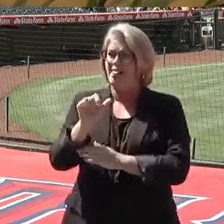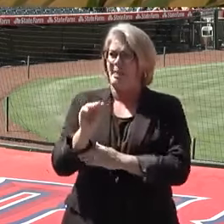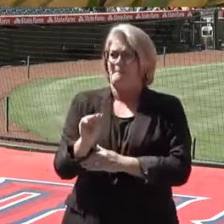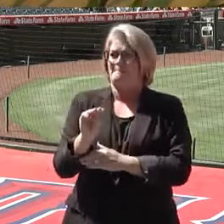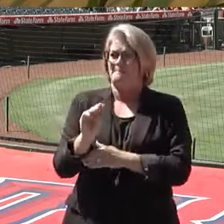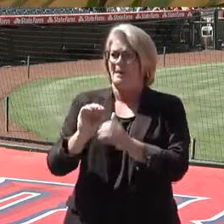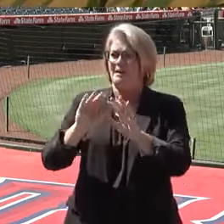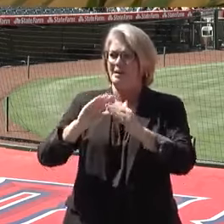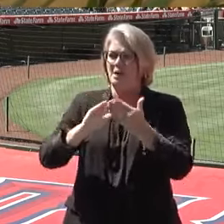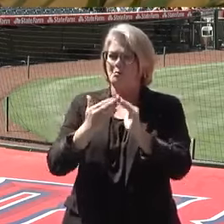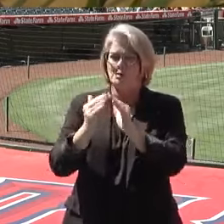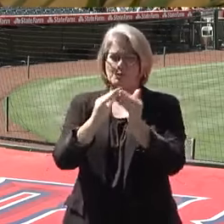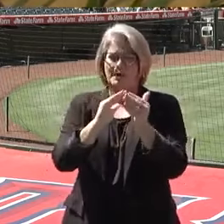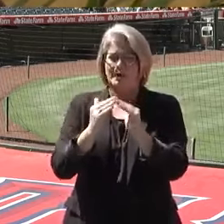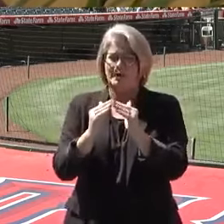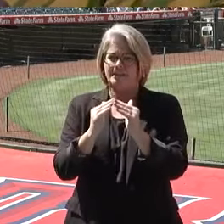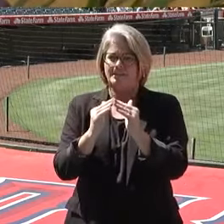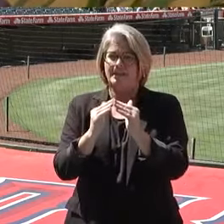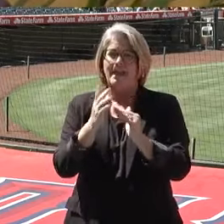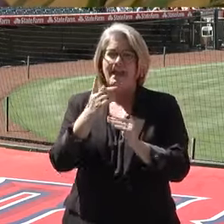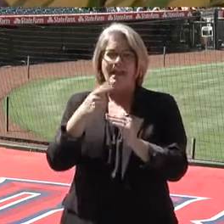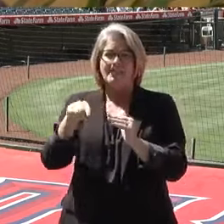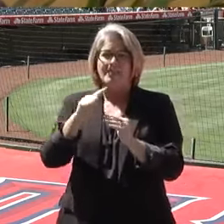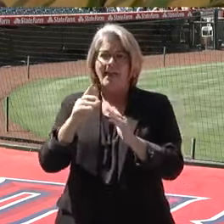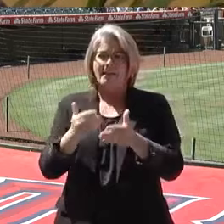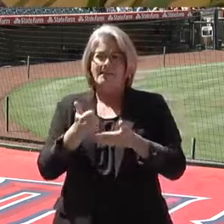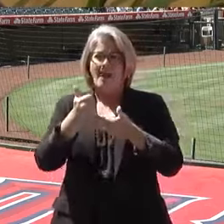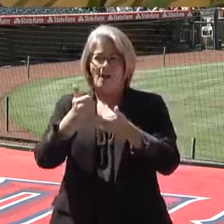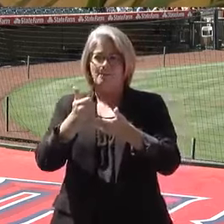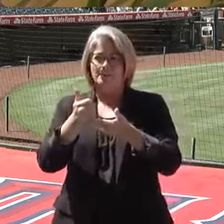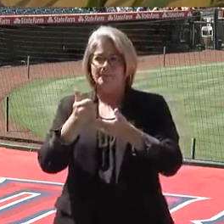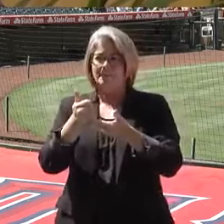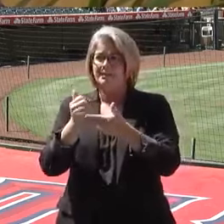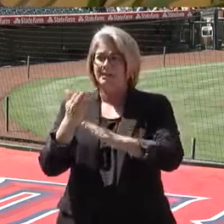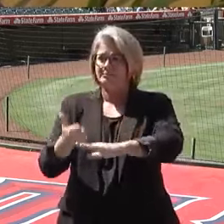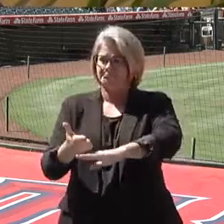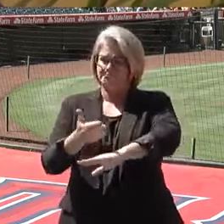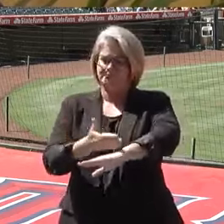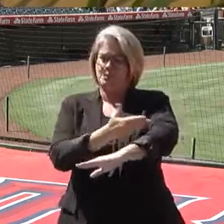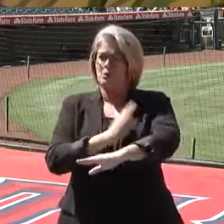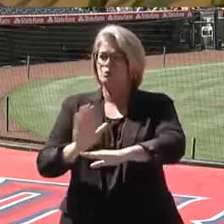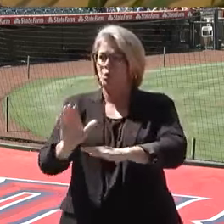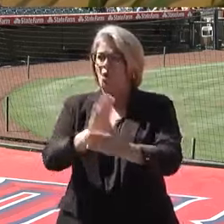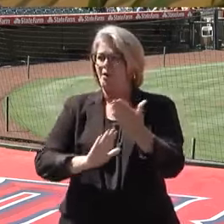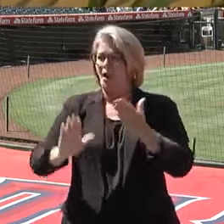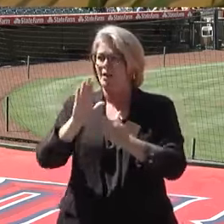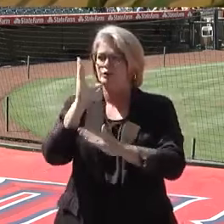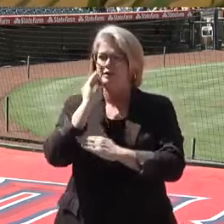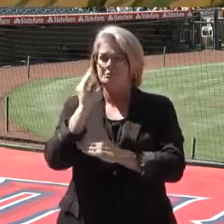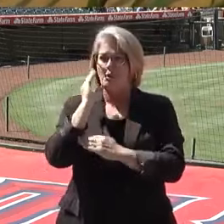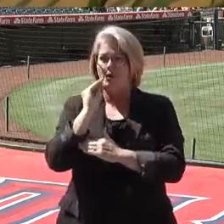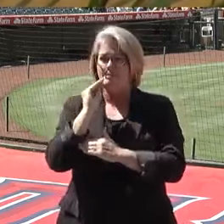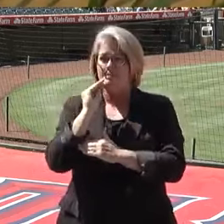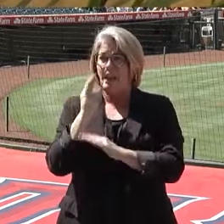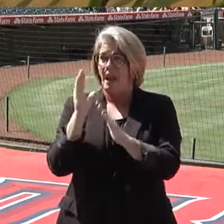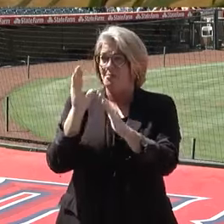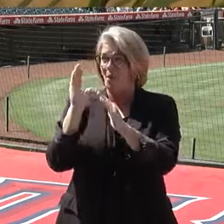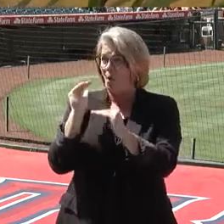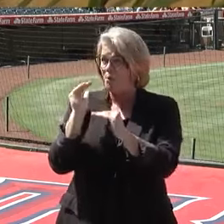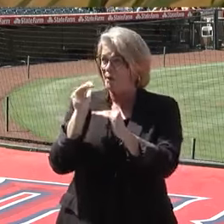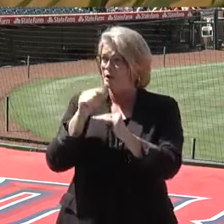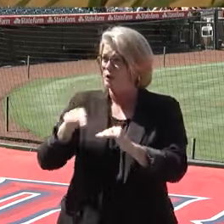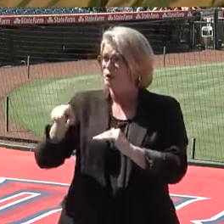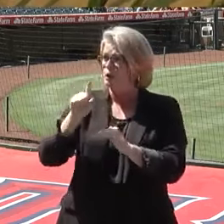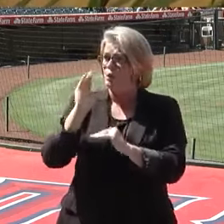college experience, and I hope that when you are able, you will share your time and talents with the